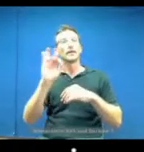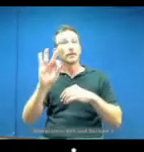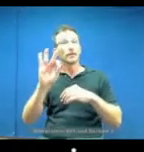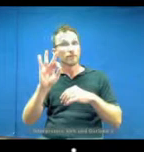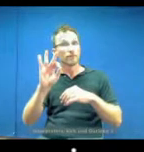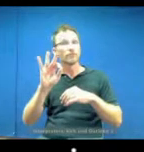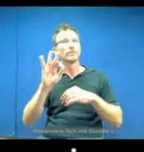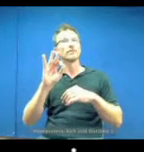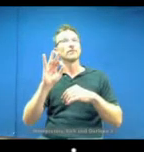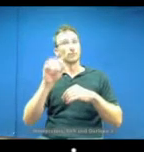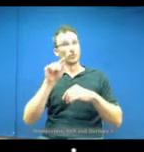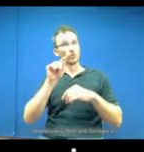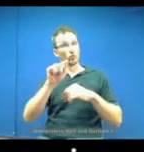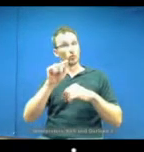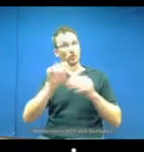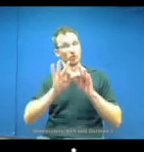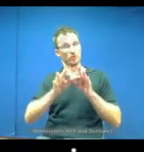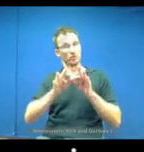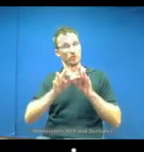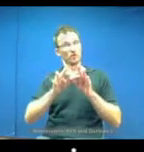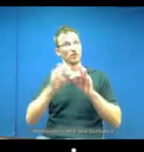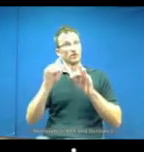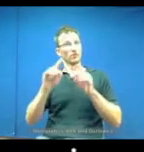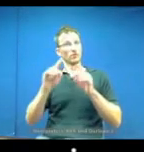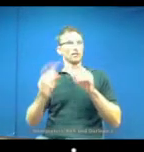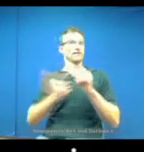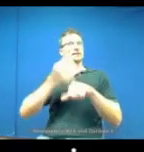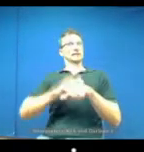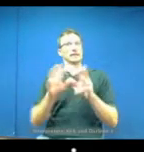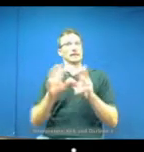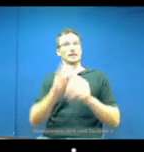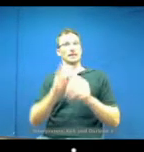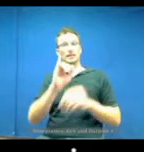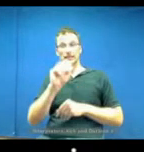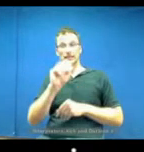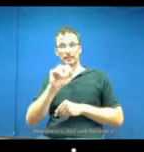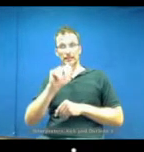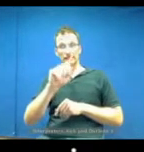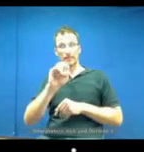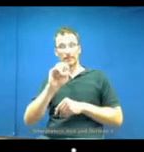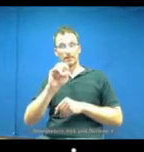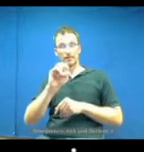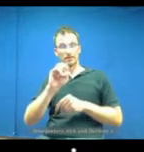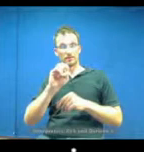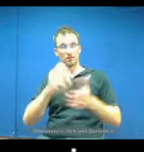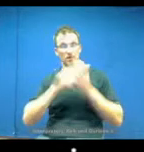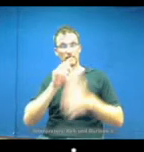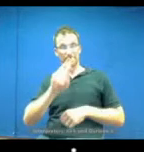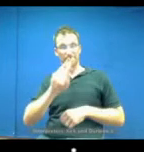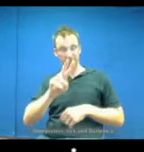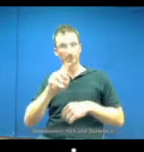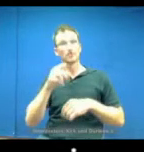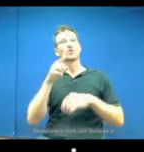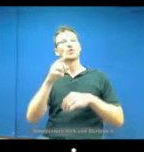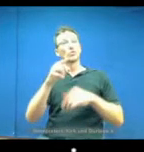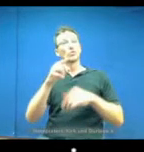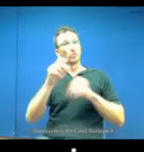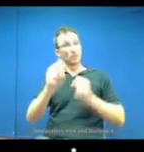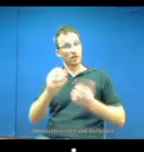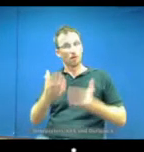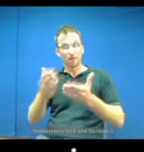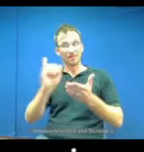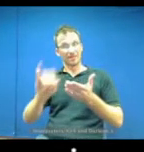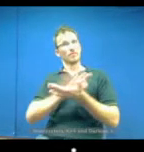an intake for a domestic violence case, you can offer to do a site translation if the person needs